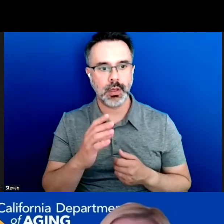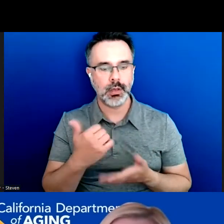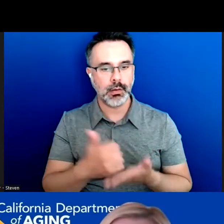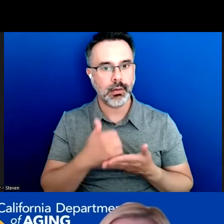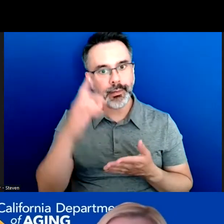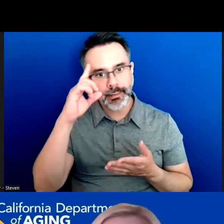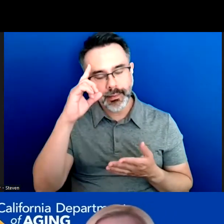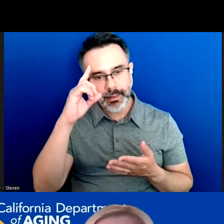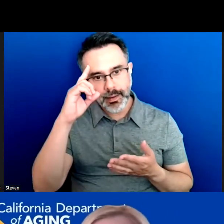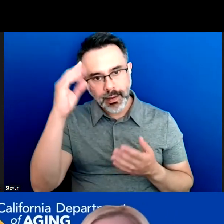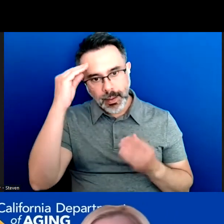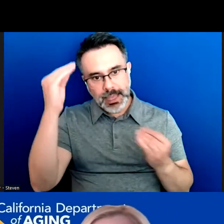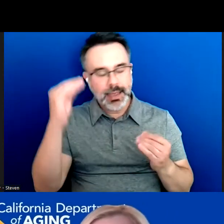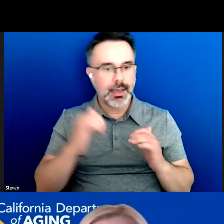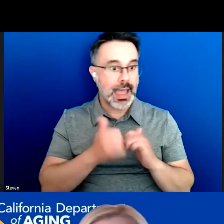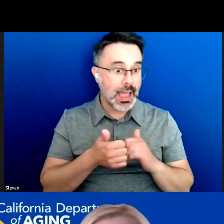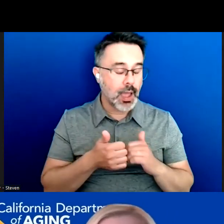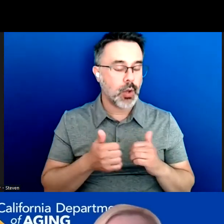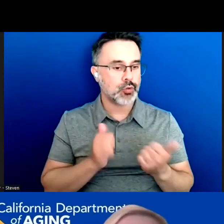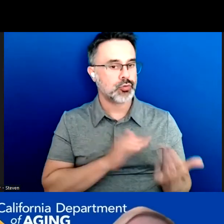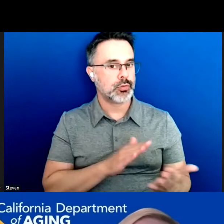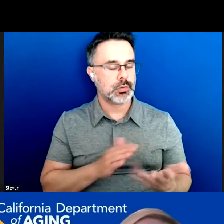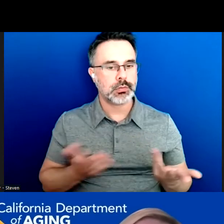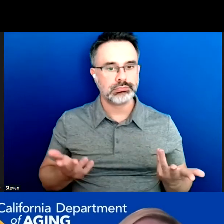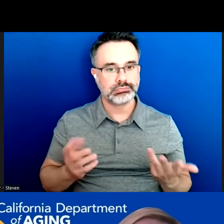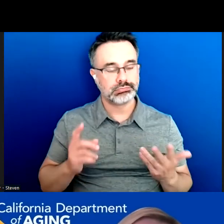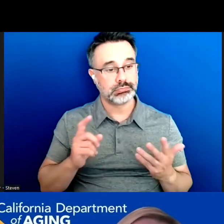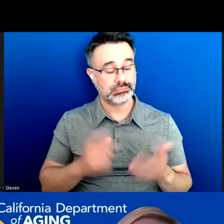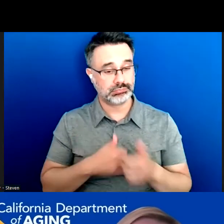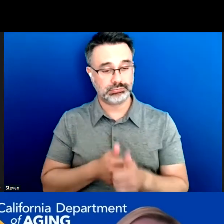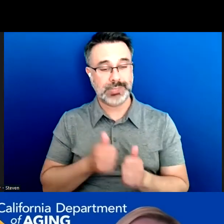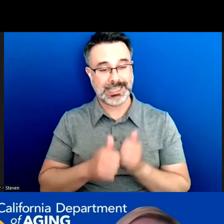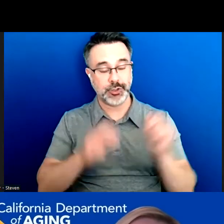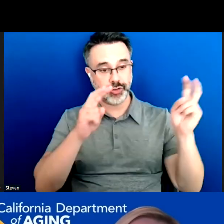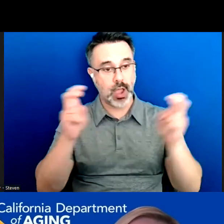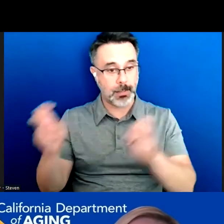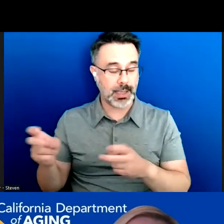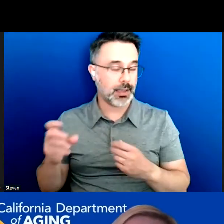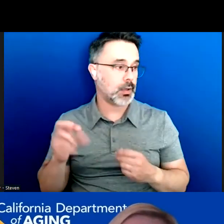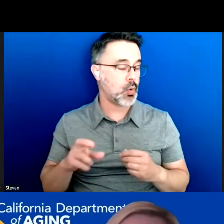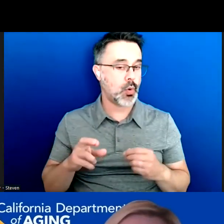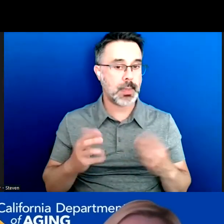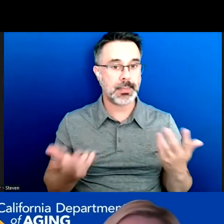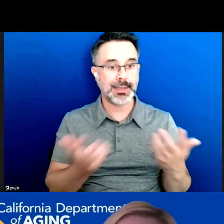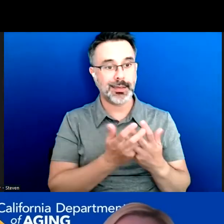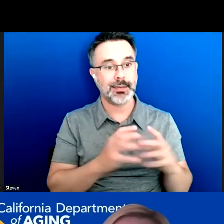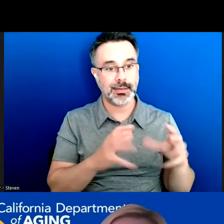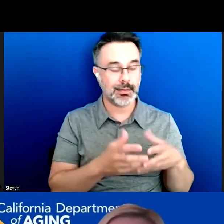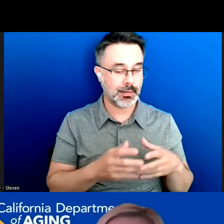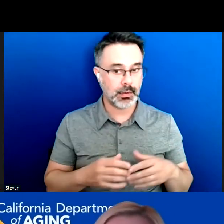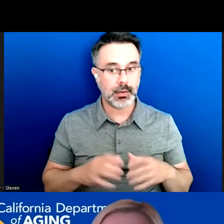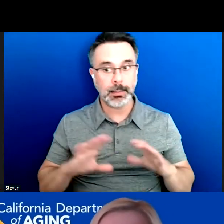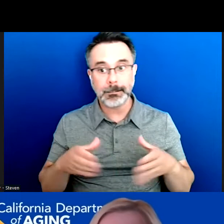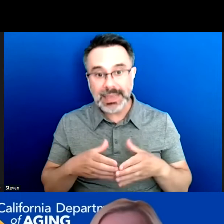topically, whether we group these, whether we meet with cohort groups, and there will be